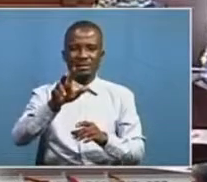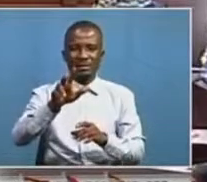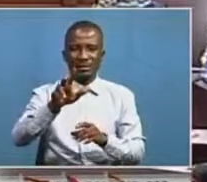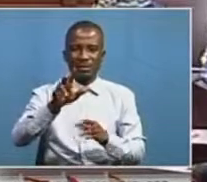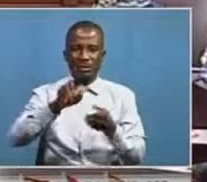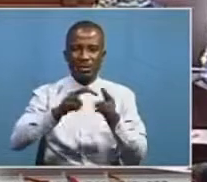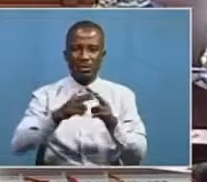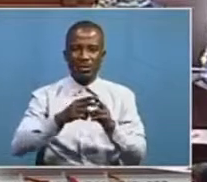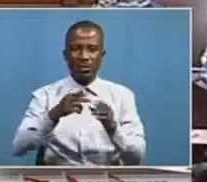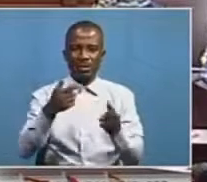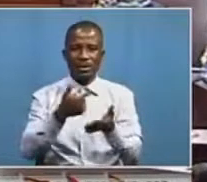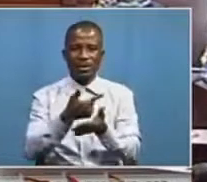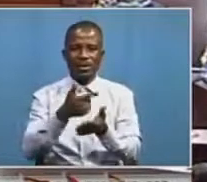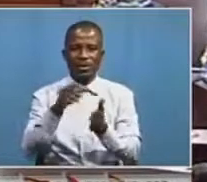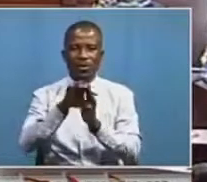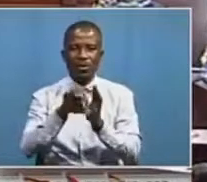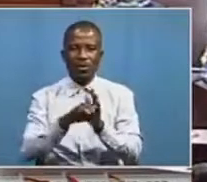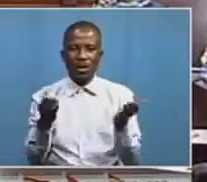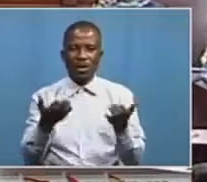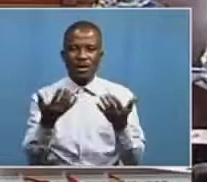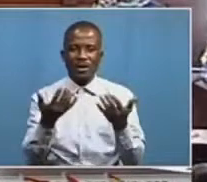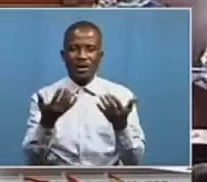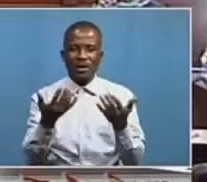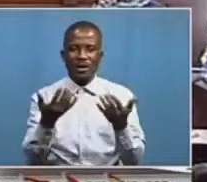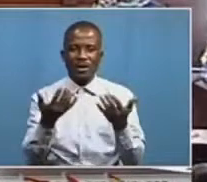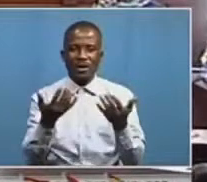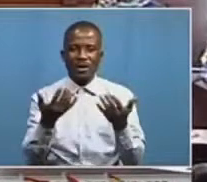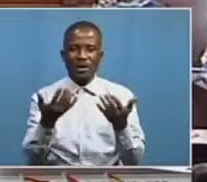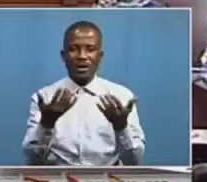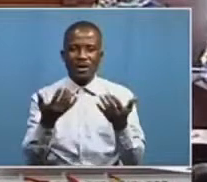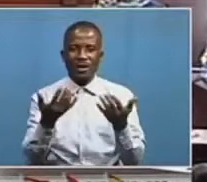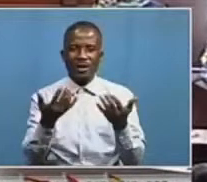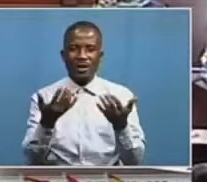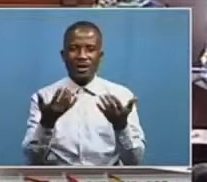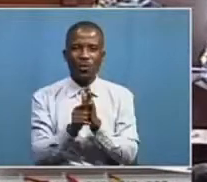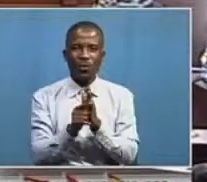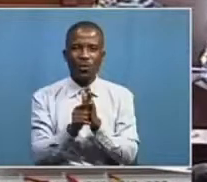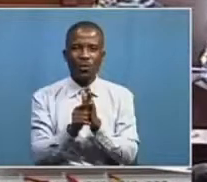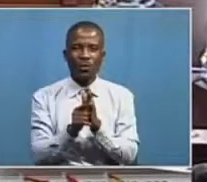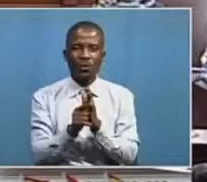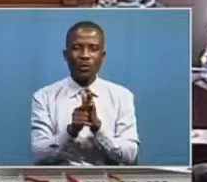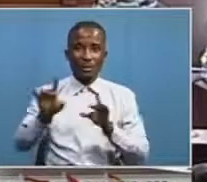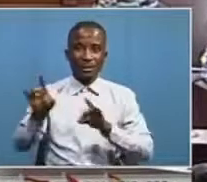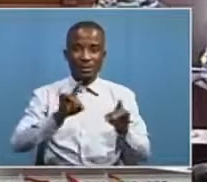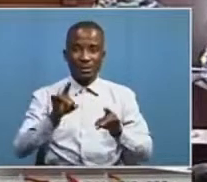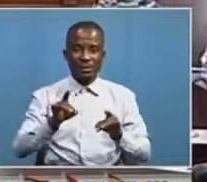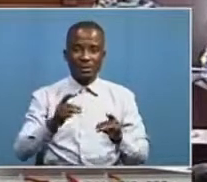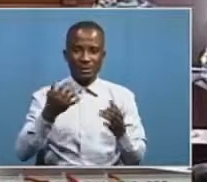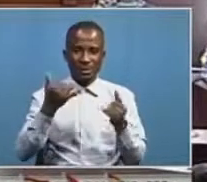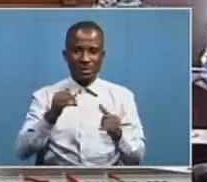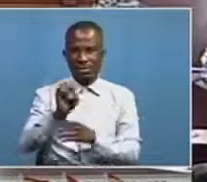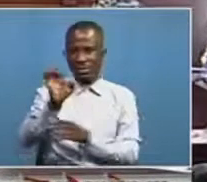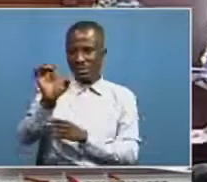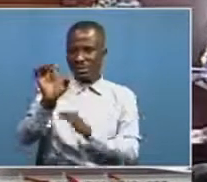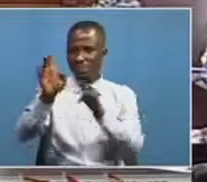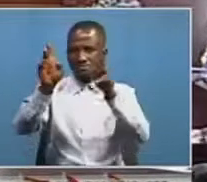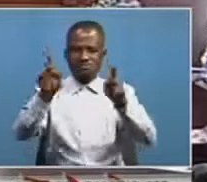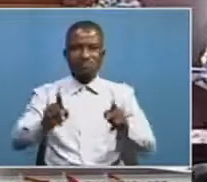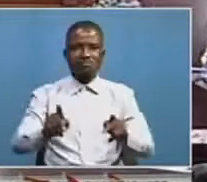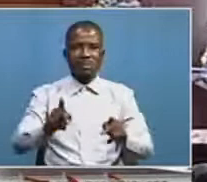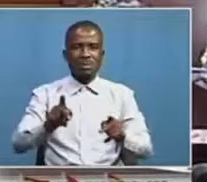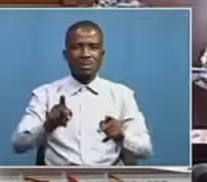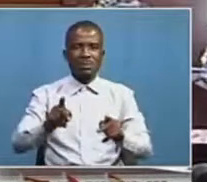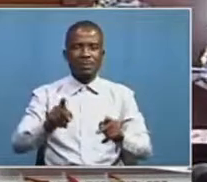1992 Constitution as follows. Quote, an instrument which is executed under the hand of the chairperson of the